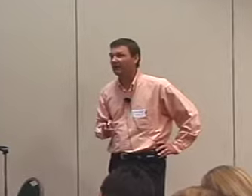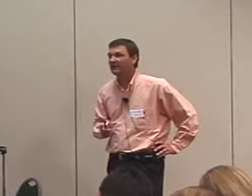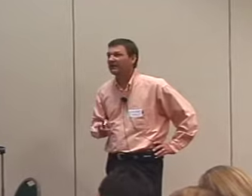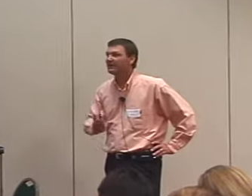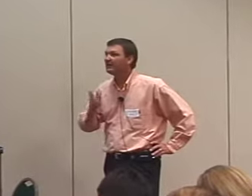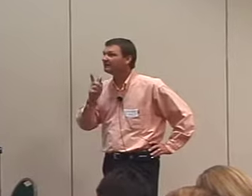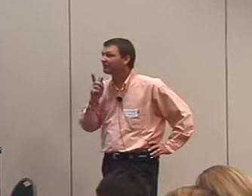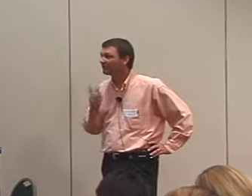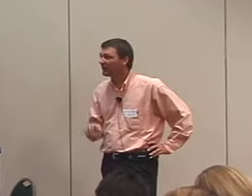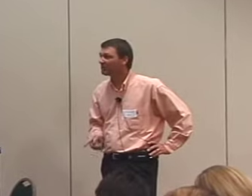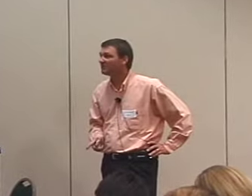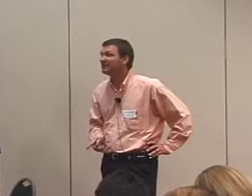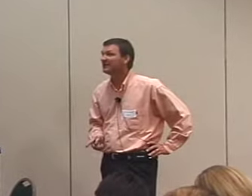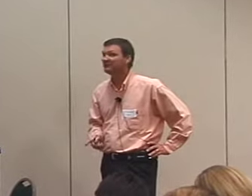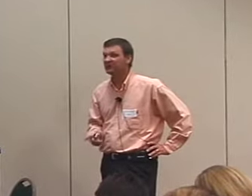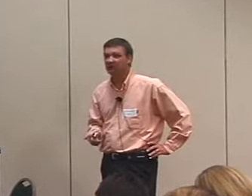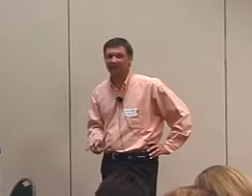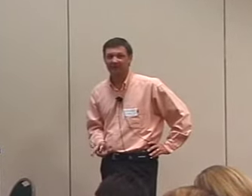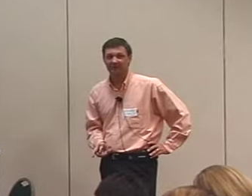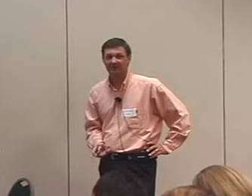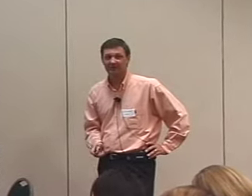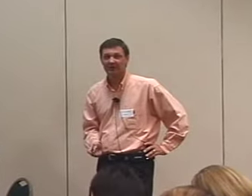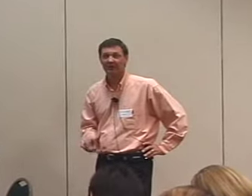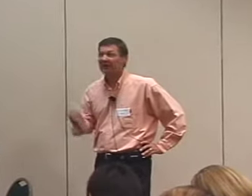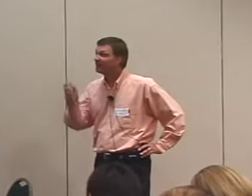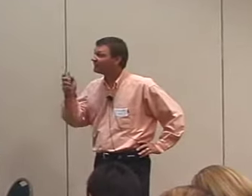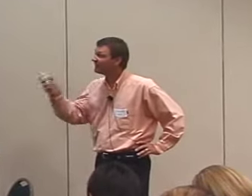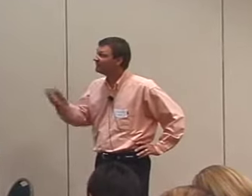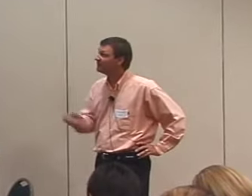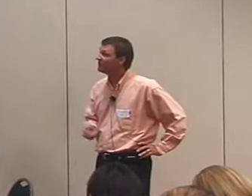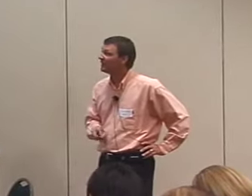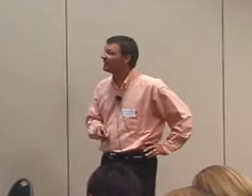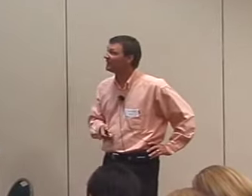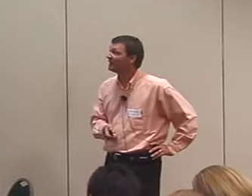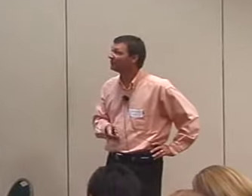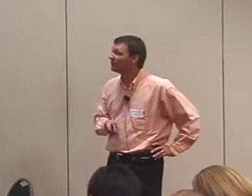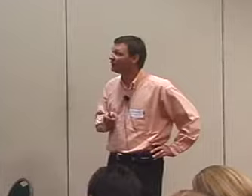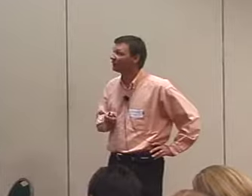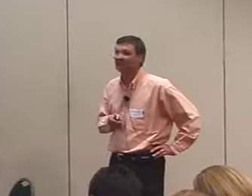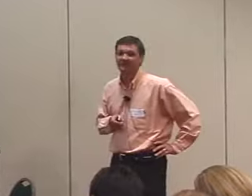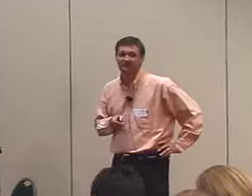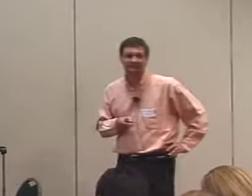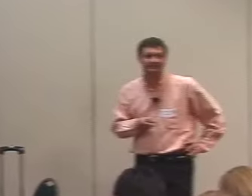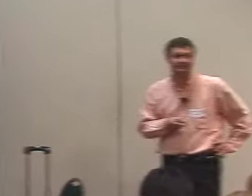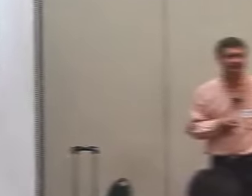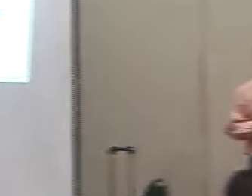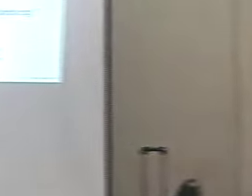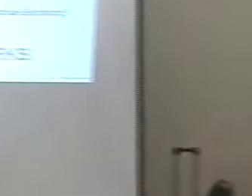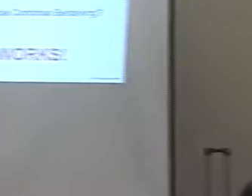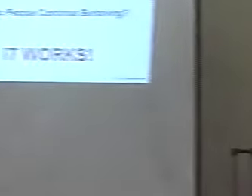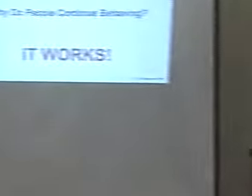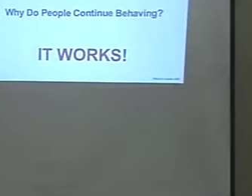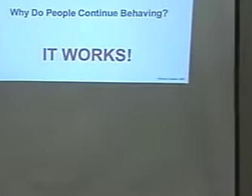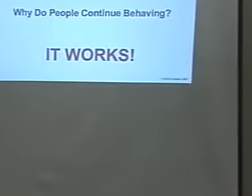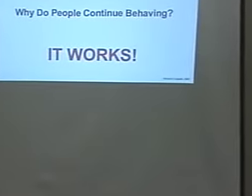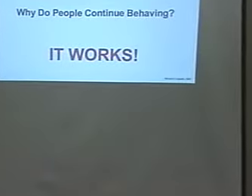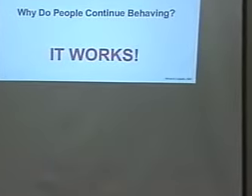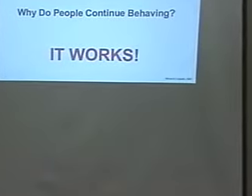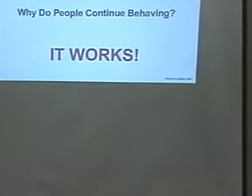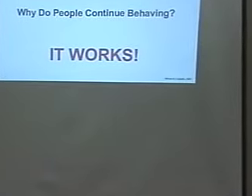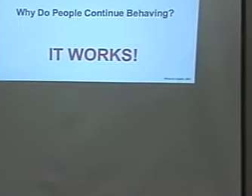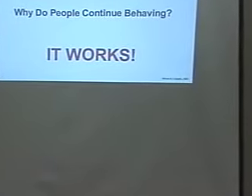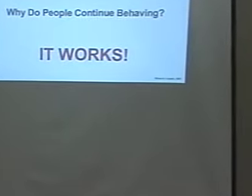why. It's a problem if they keep doing it. If they keep doing it, it's for one reason. It